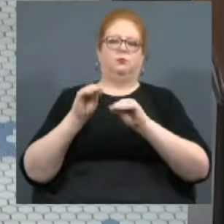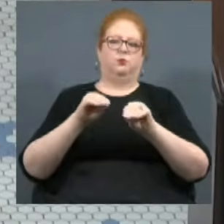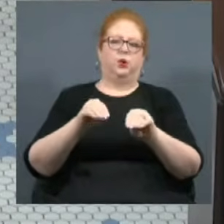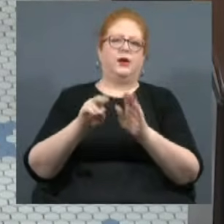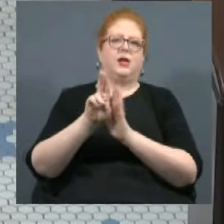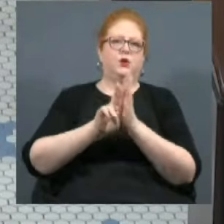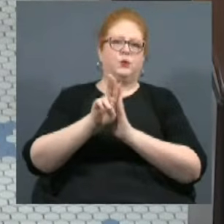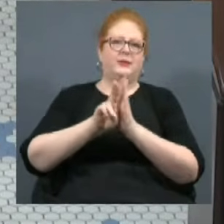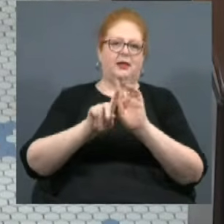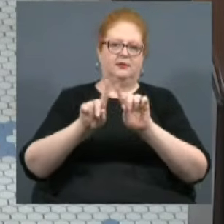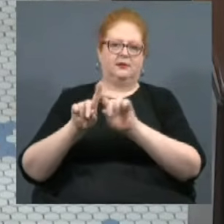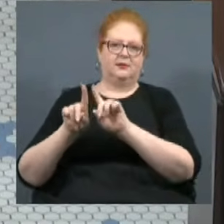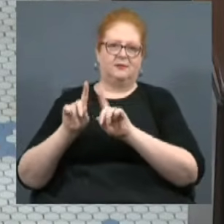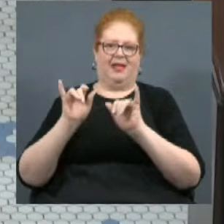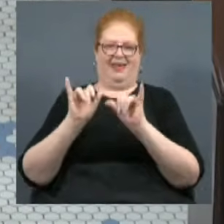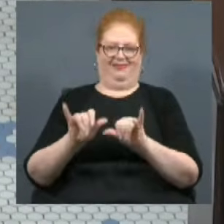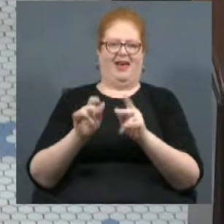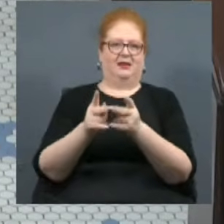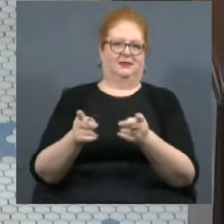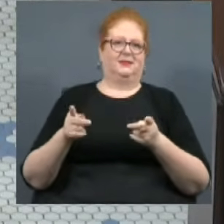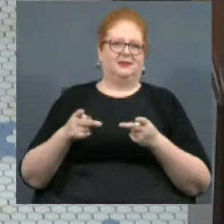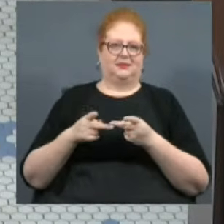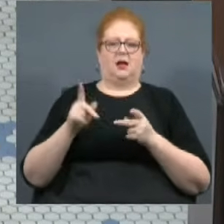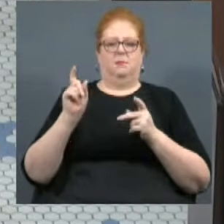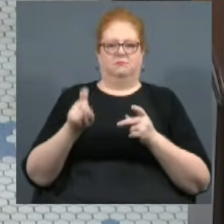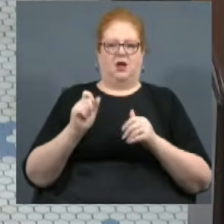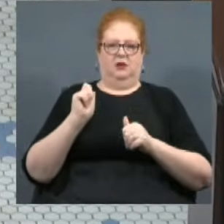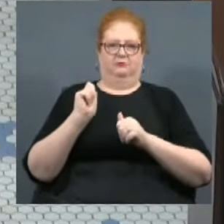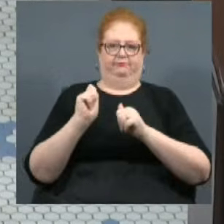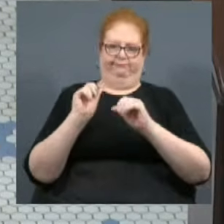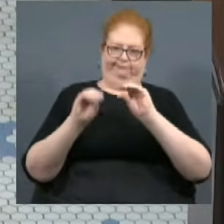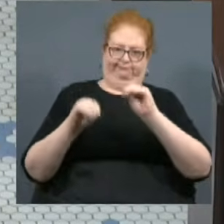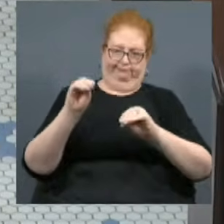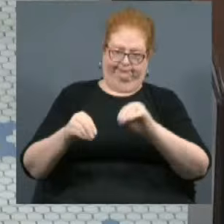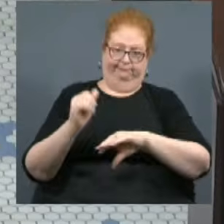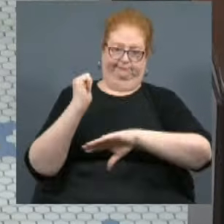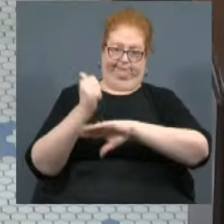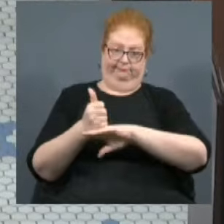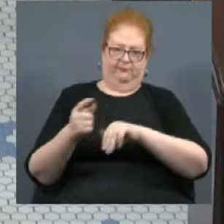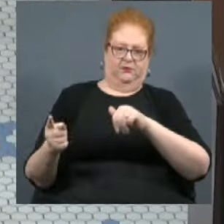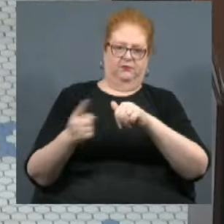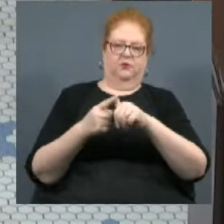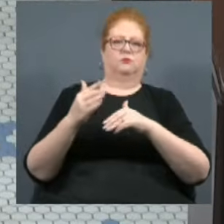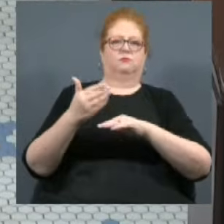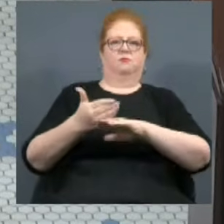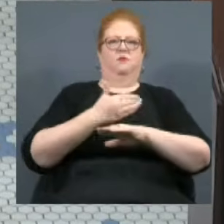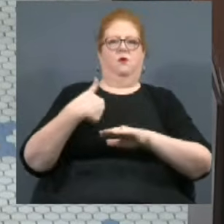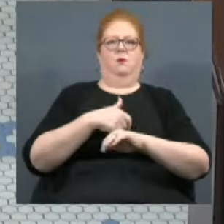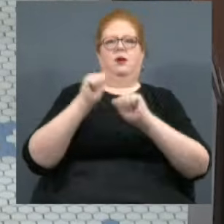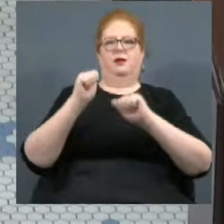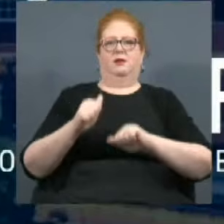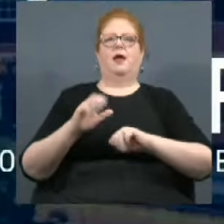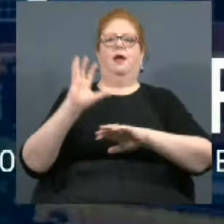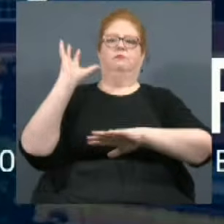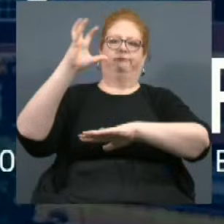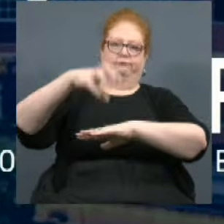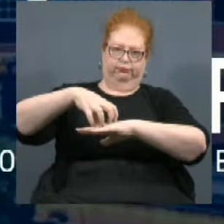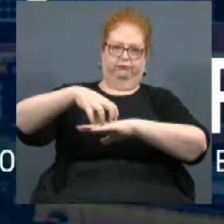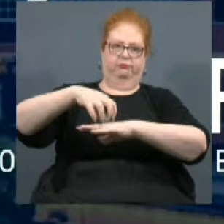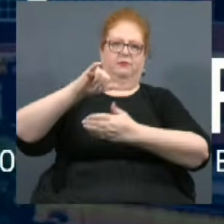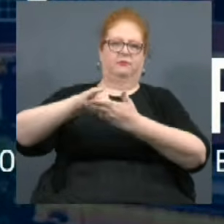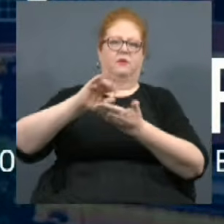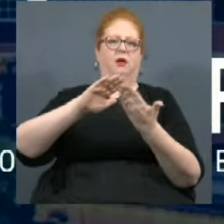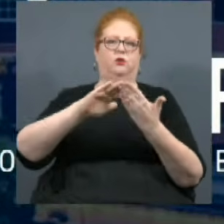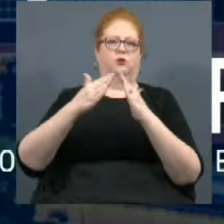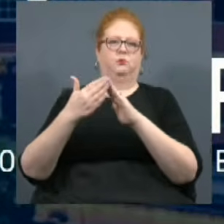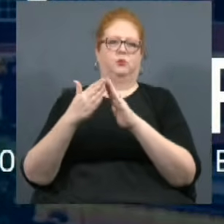actual site. So we have to do that prior to us getting to the actual community center. And so the actual contractor, which is